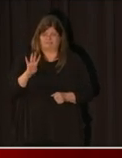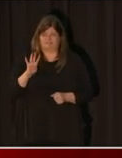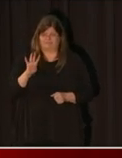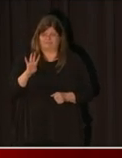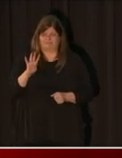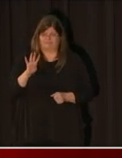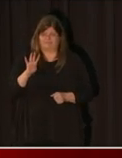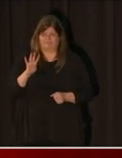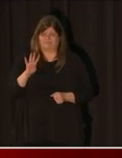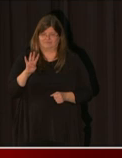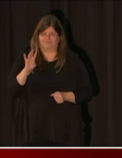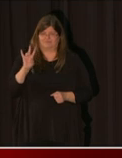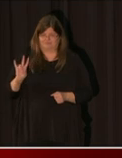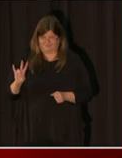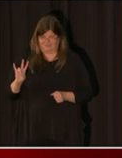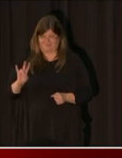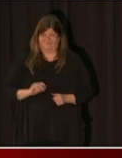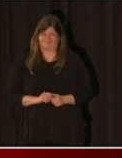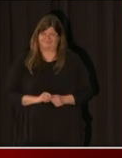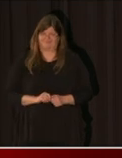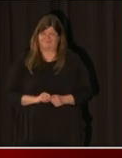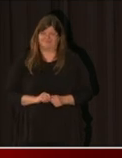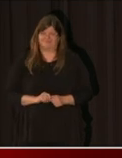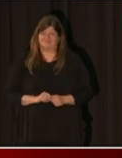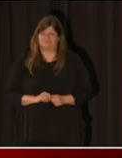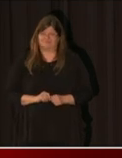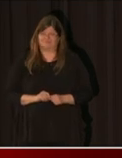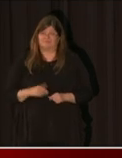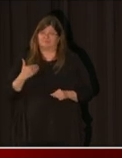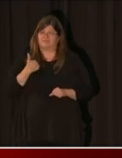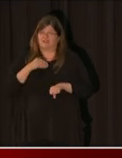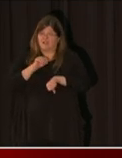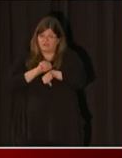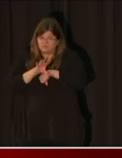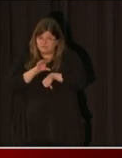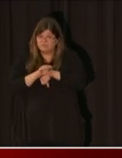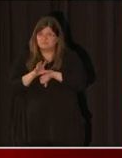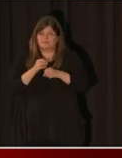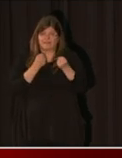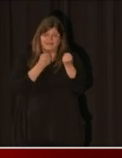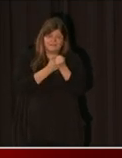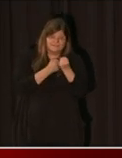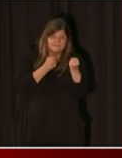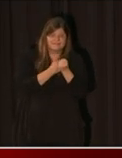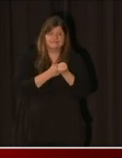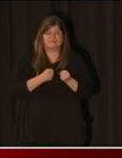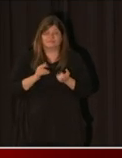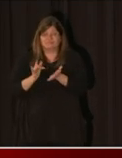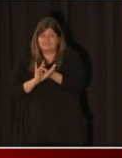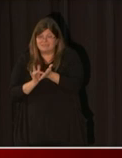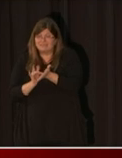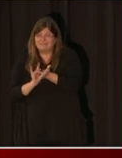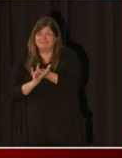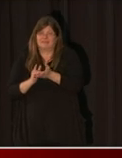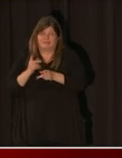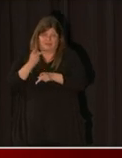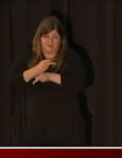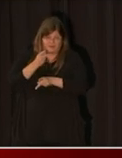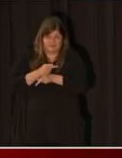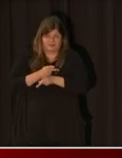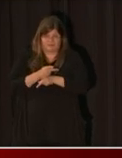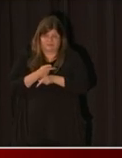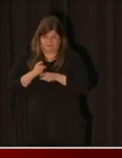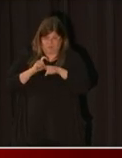housing, counseling and legal advocacy, and medical forensic care. And our 911 call